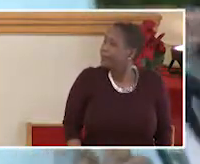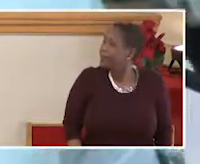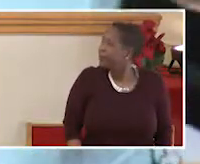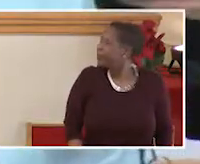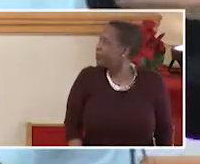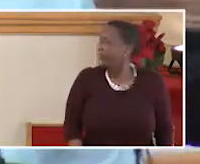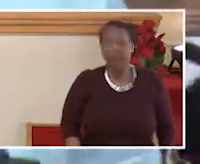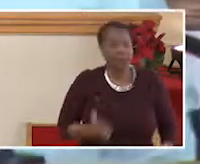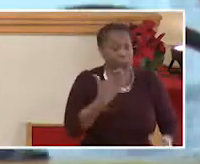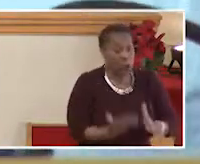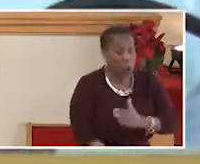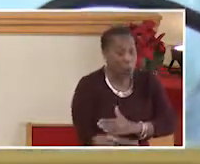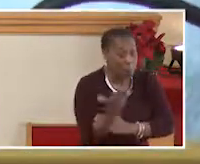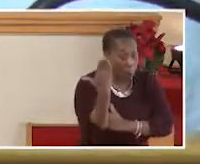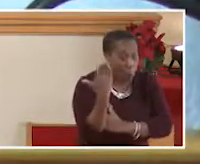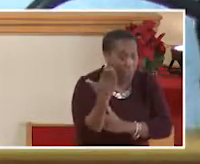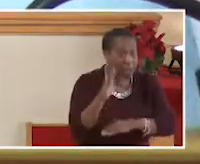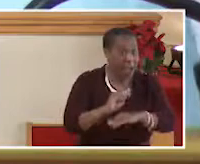Good morning.